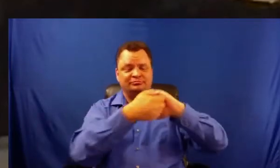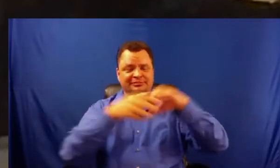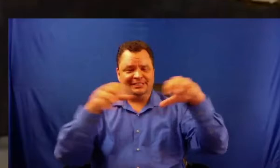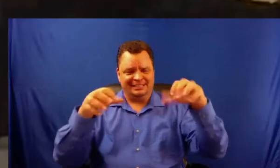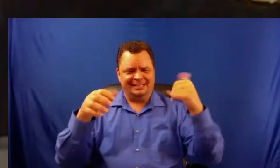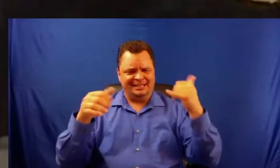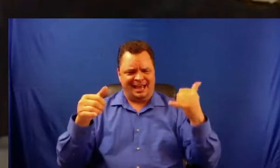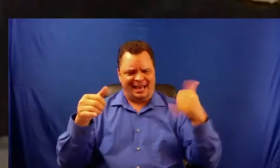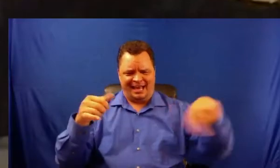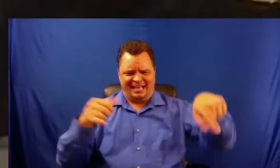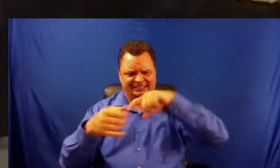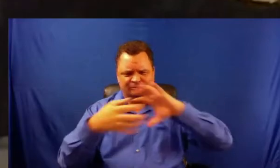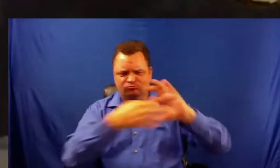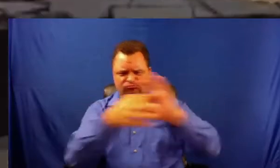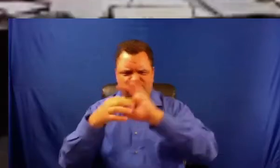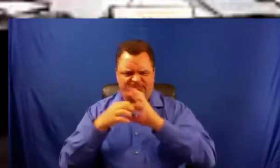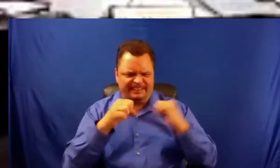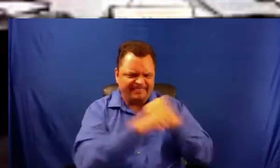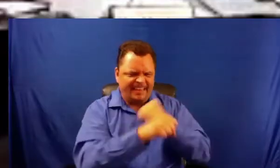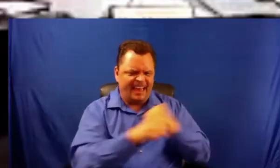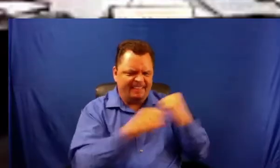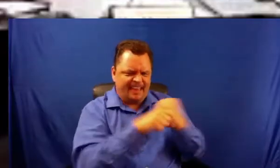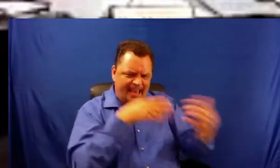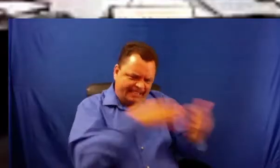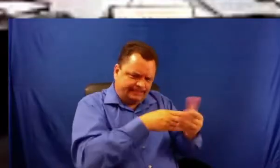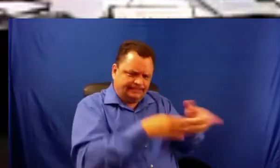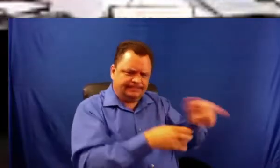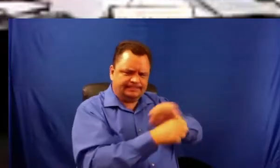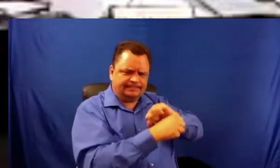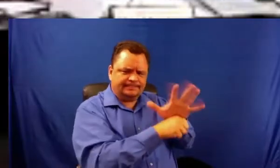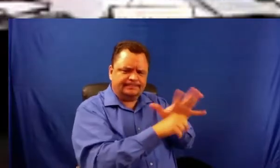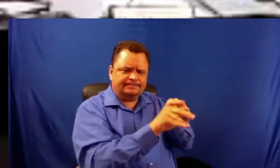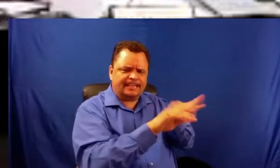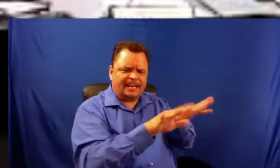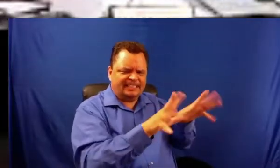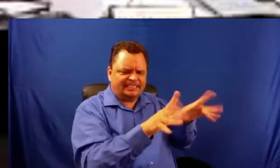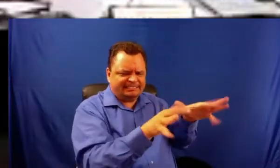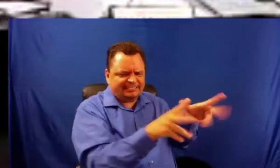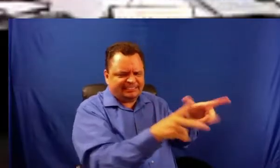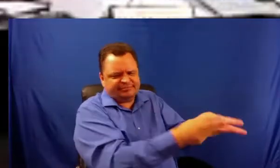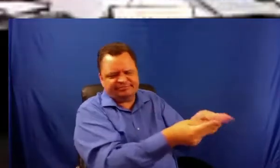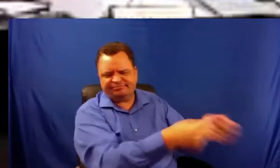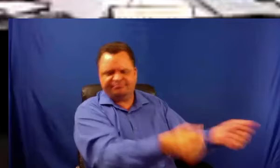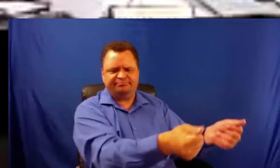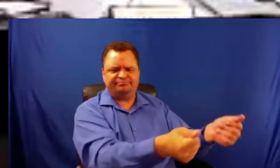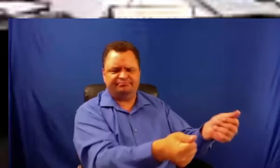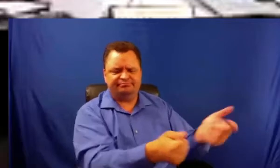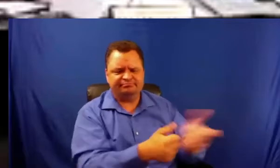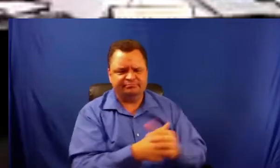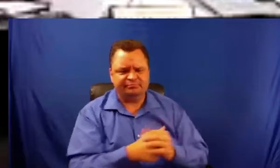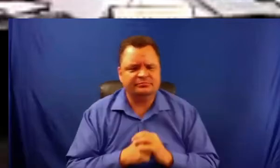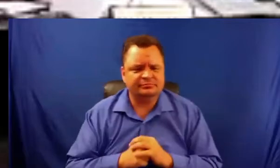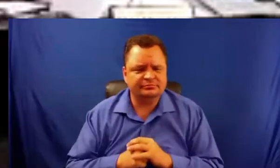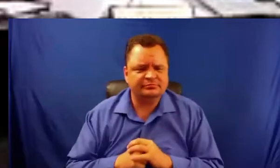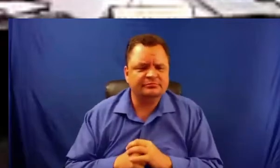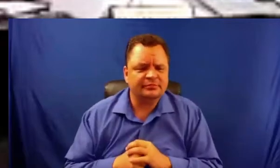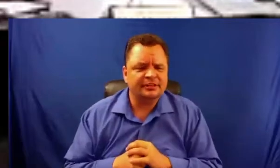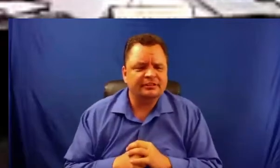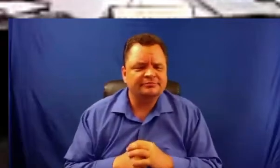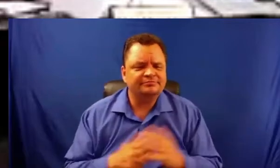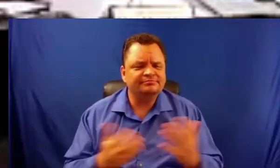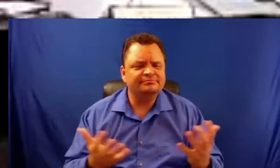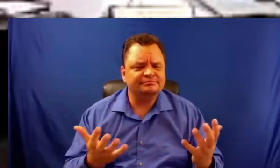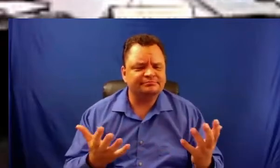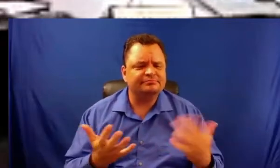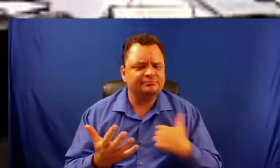you. Appreciate that. It's really a privilege to get to work from this perspective with them and